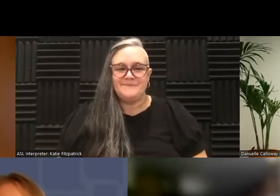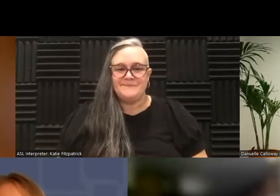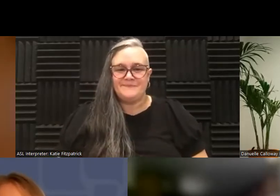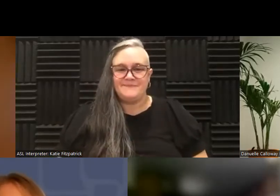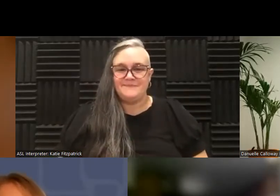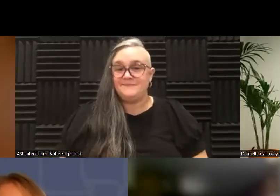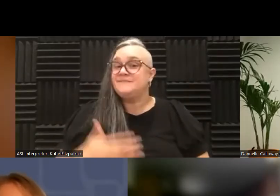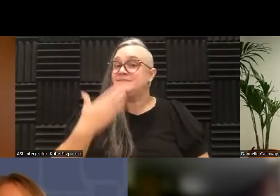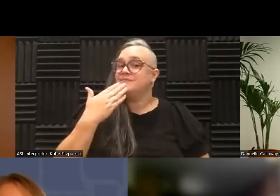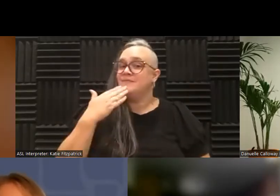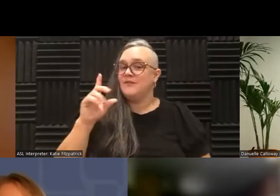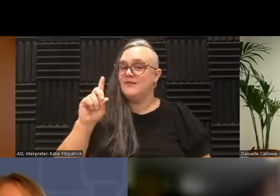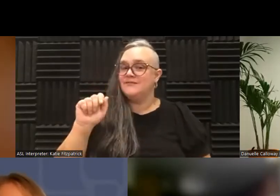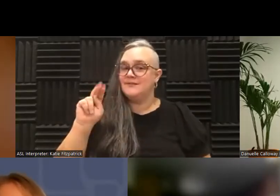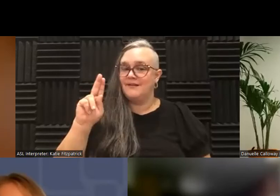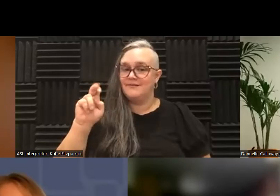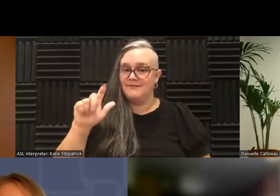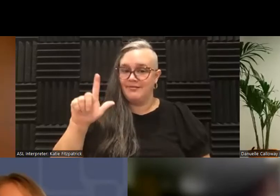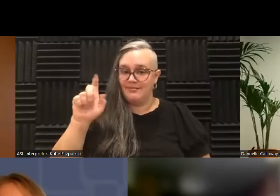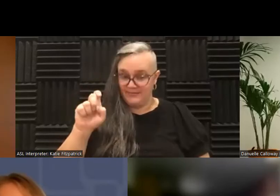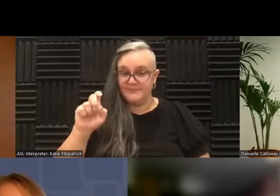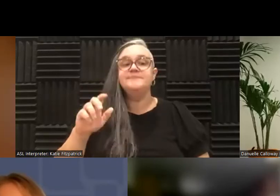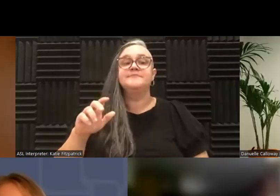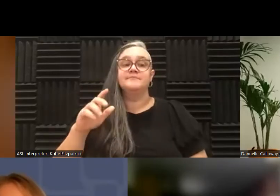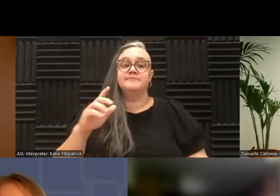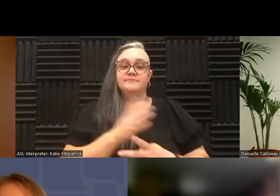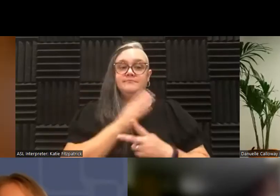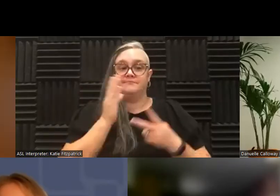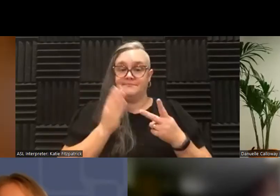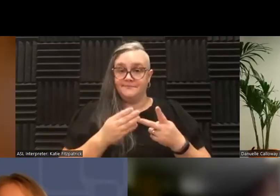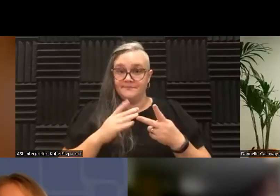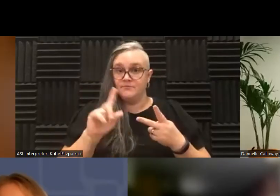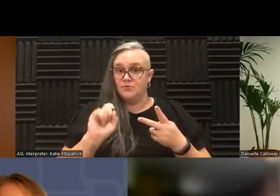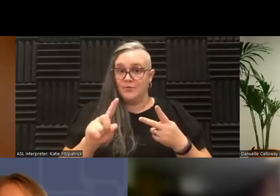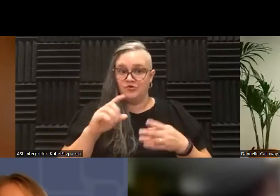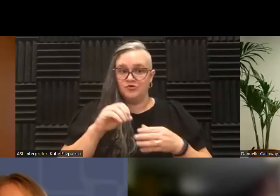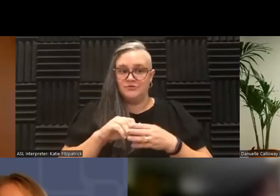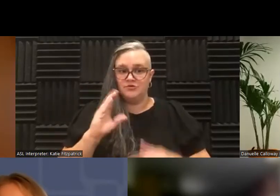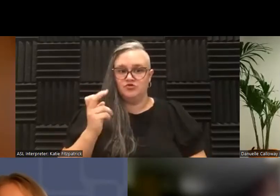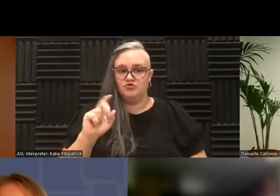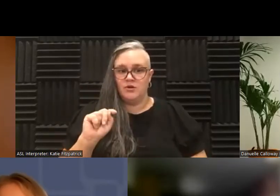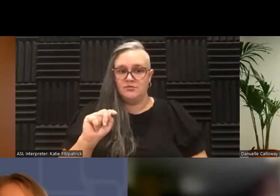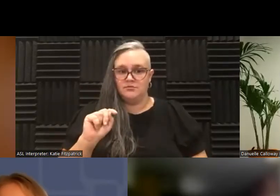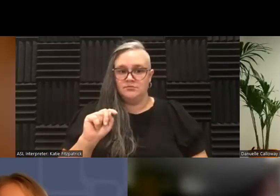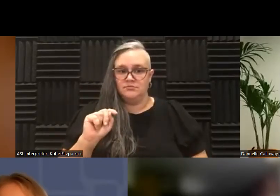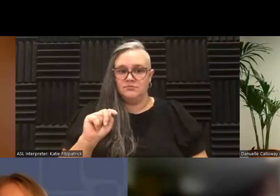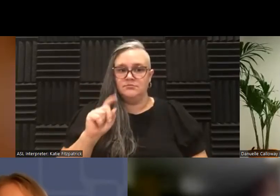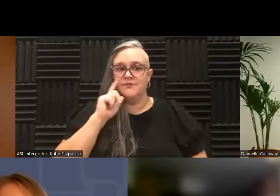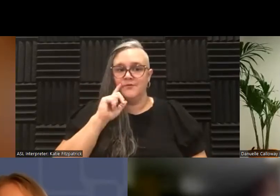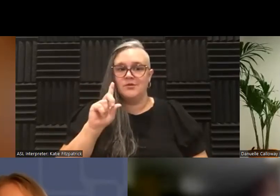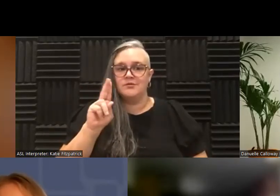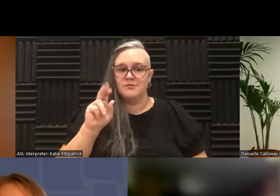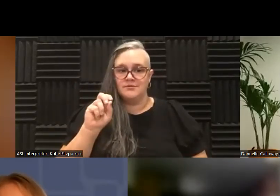Thank you, Danielle. And then my question in the chat is for Danielle, and